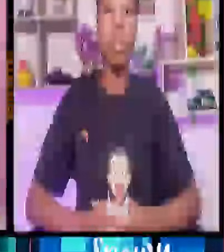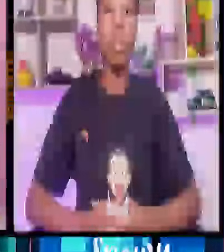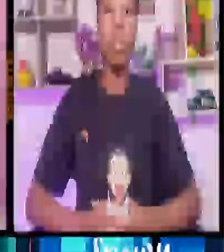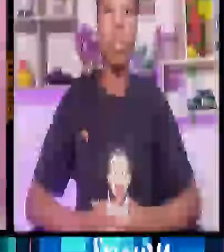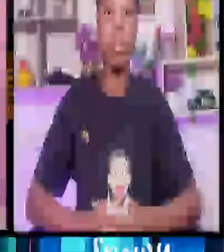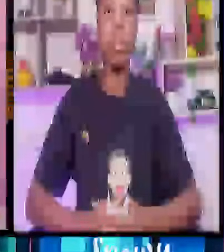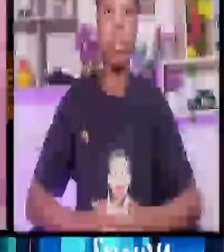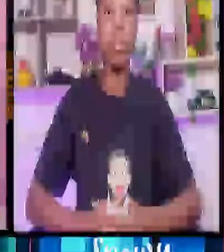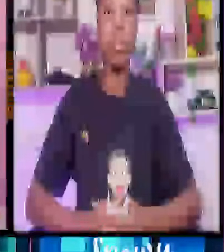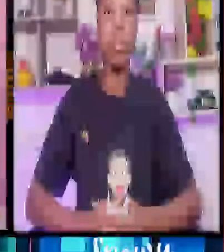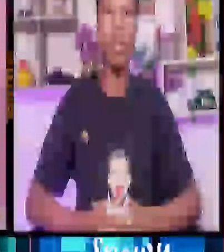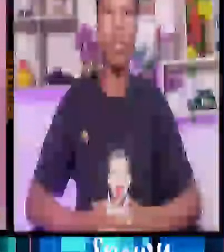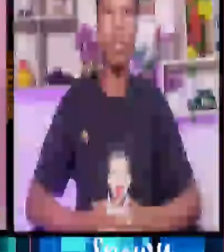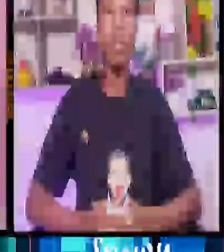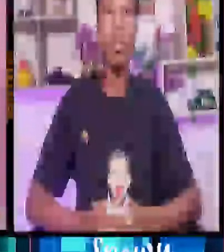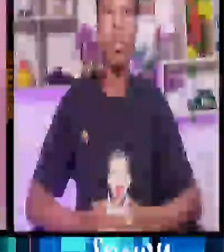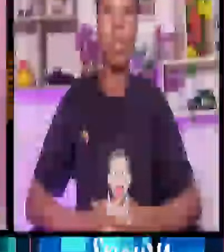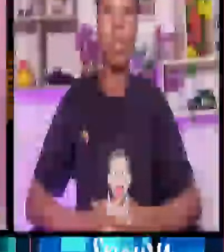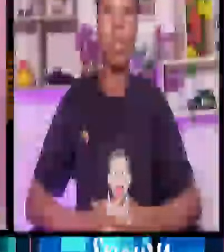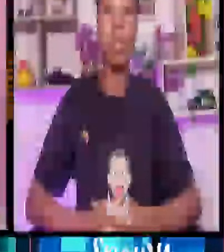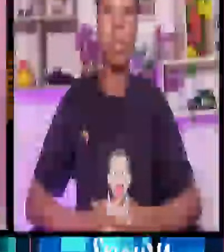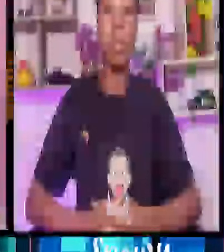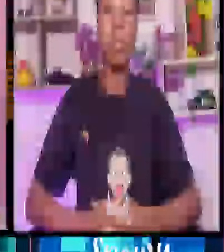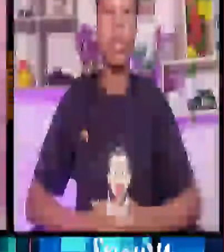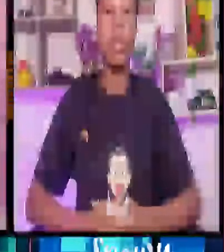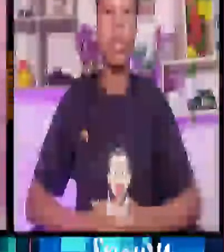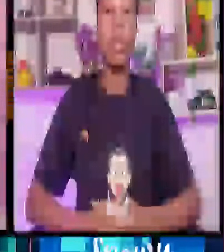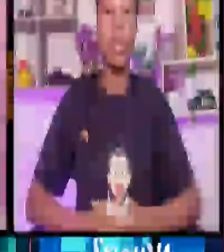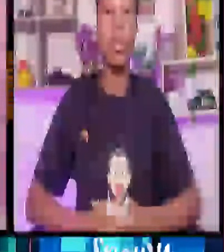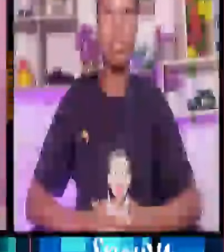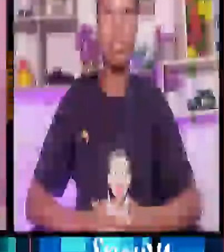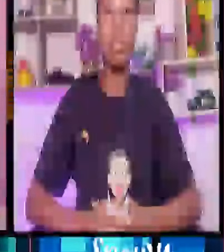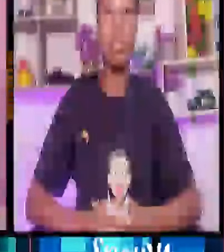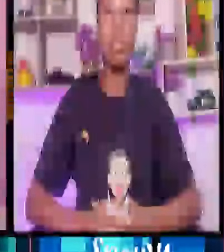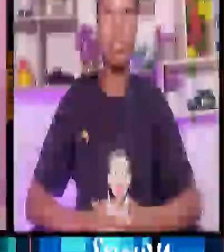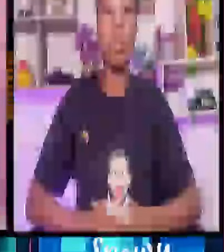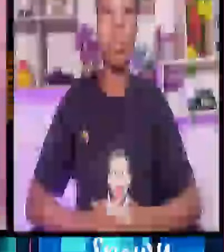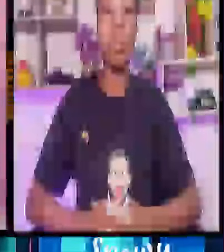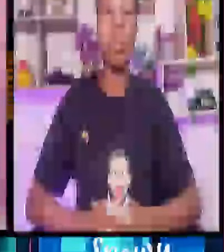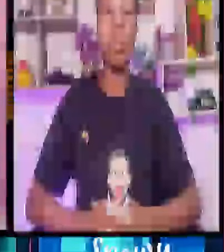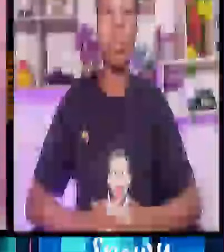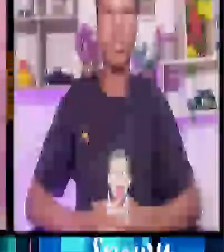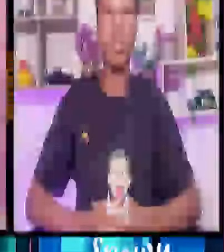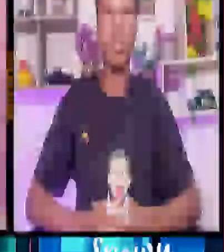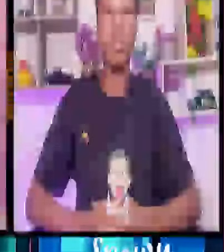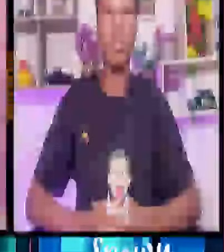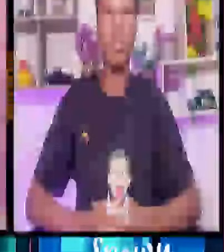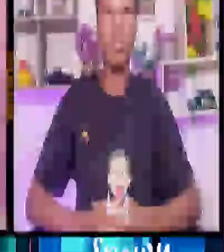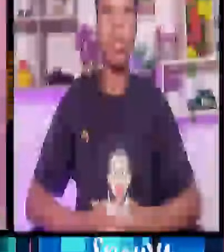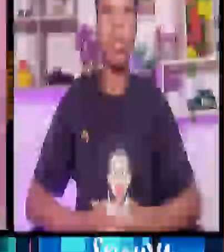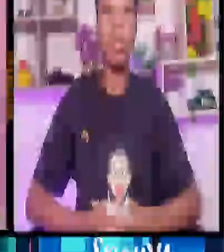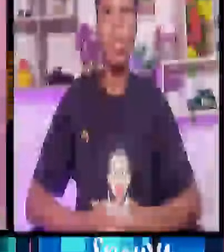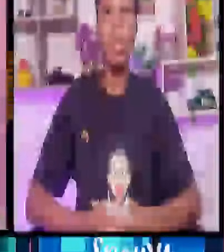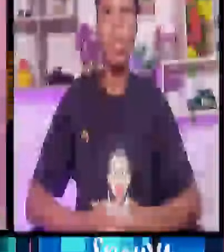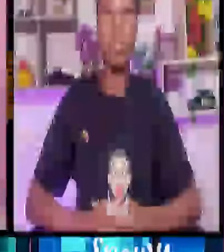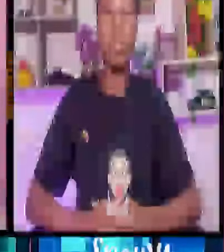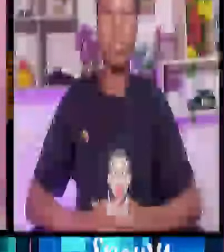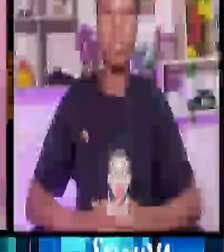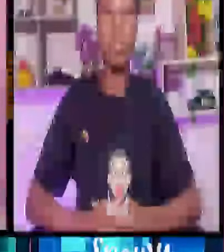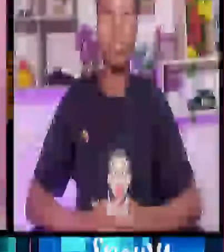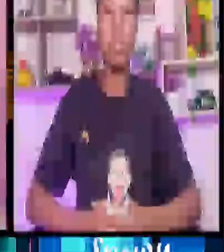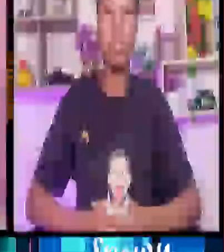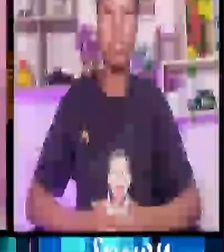persons. Well, it's true that Miracle is right when he's indicated that it may not be time for